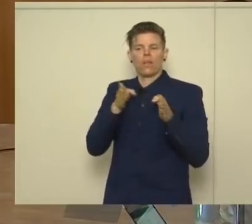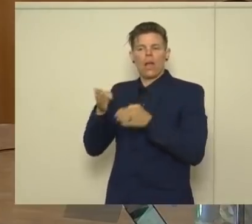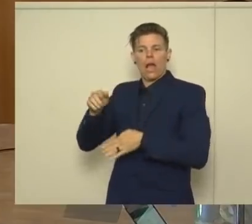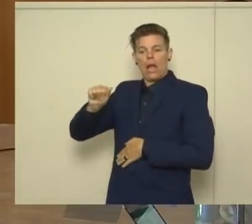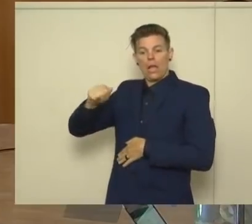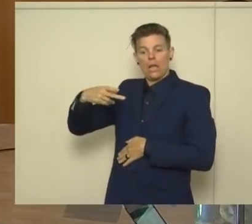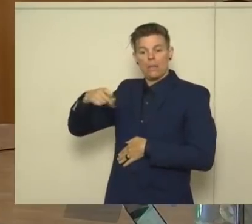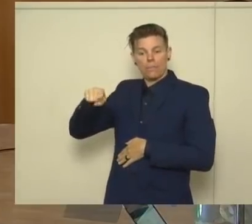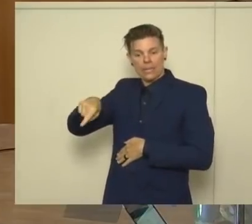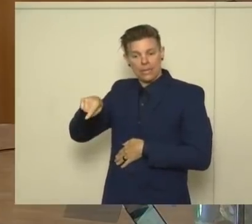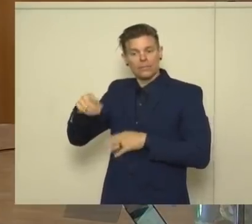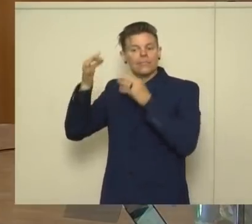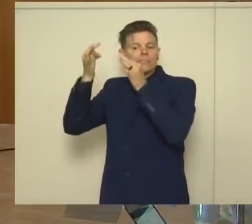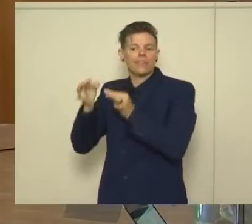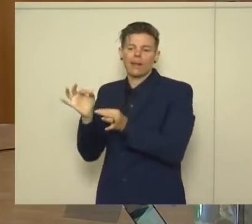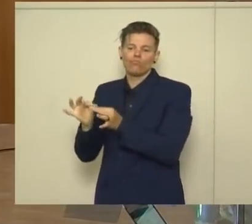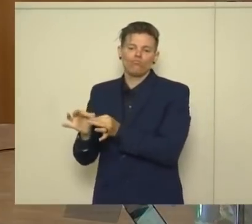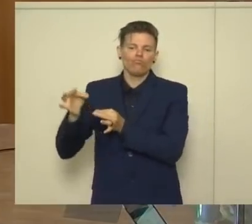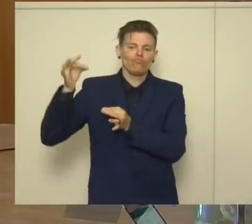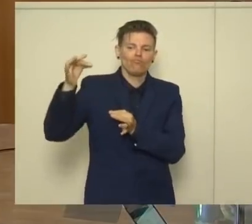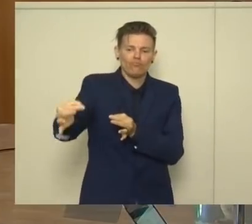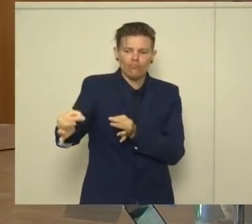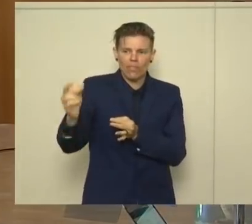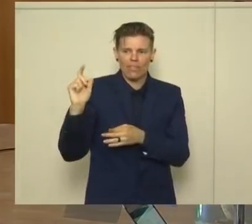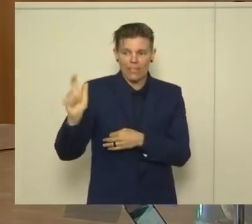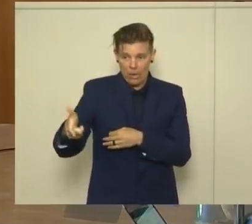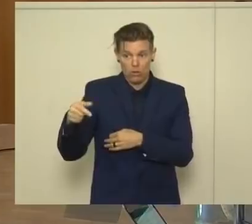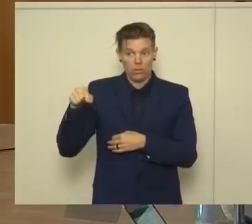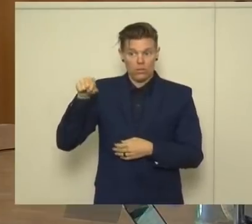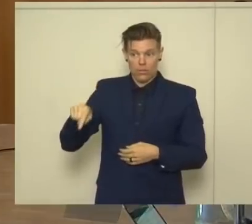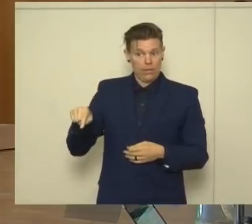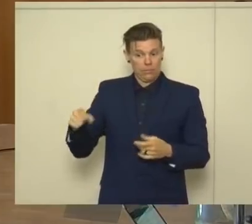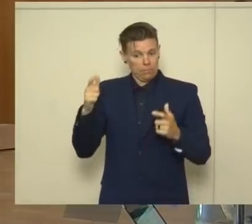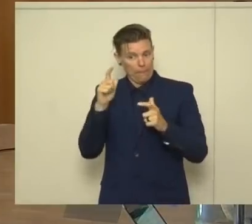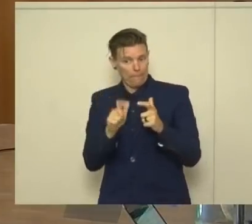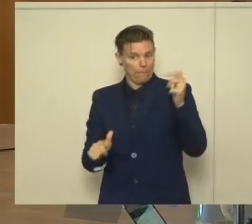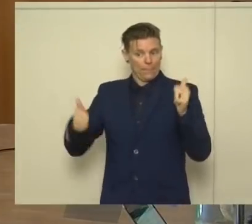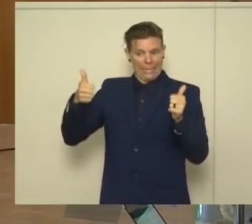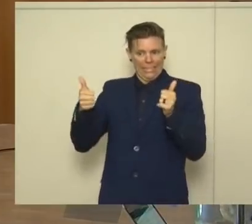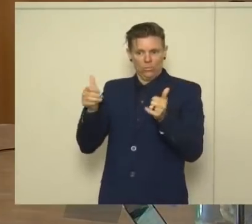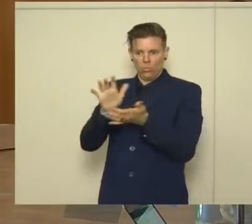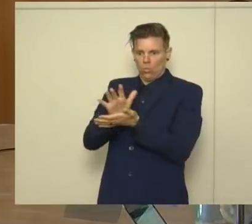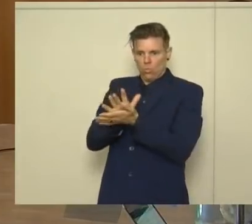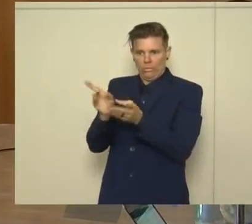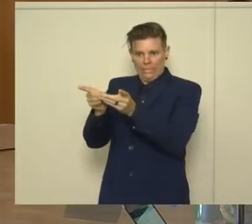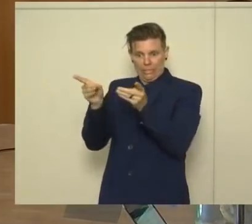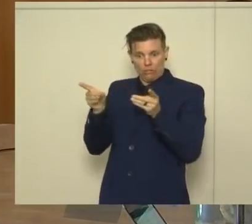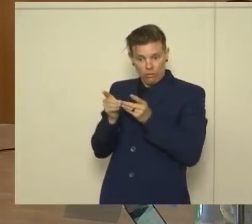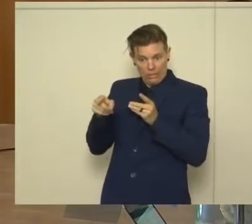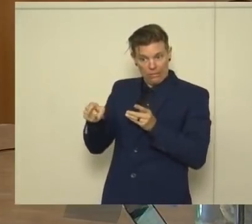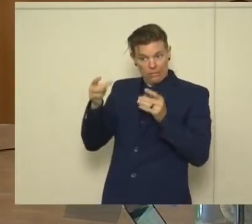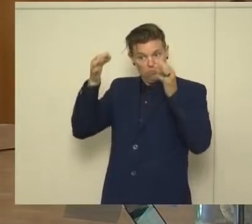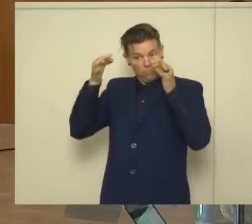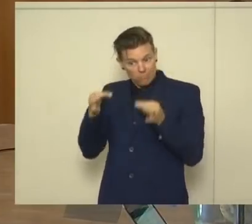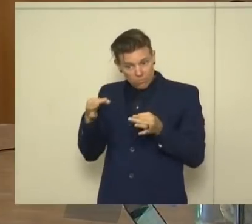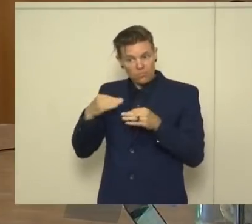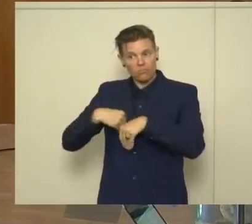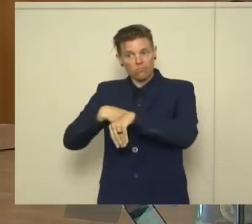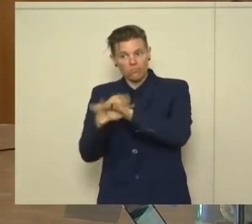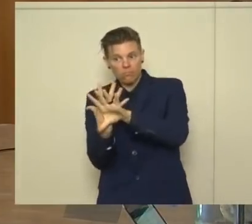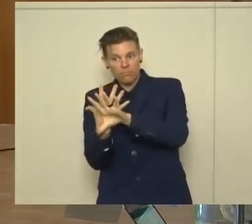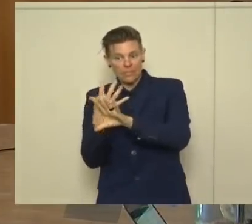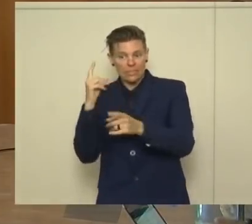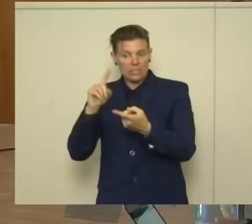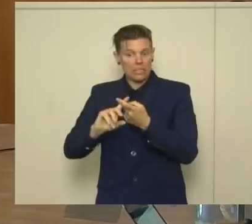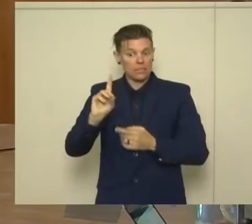the state's largest school district making the decision to go to all digital learning through December. We just have heard from a lot